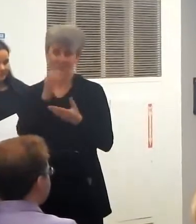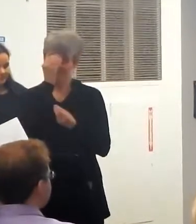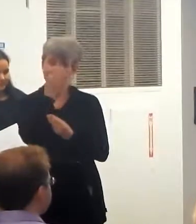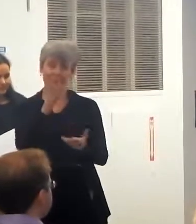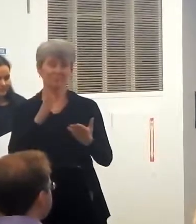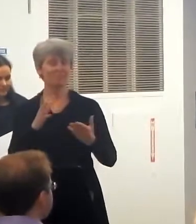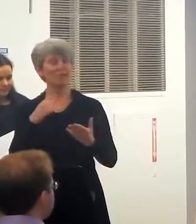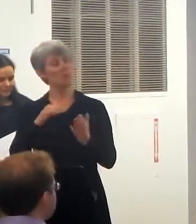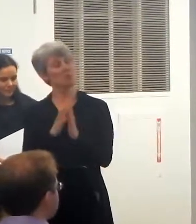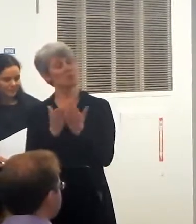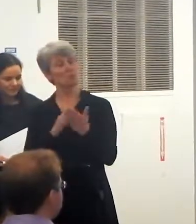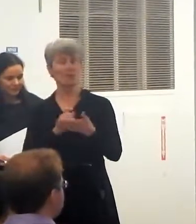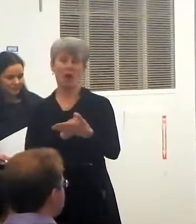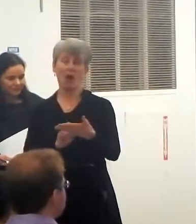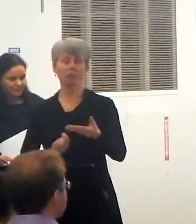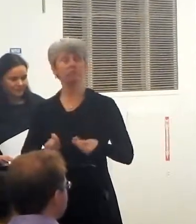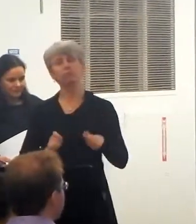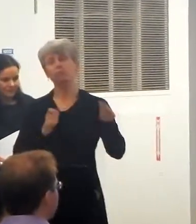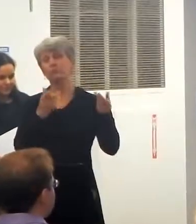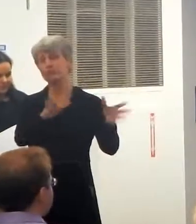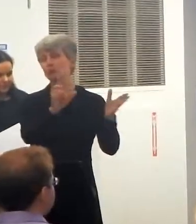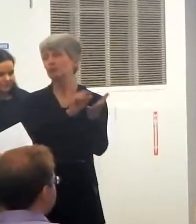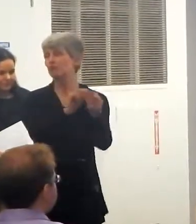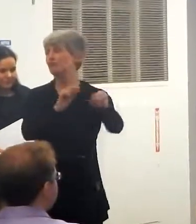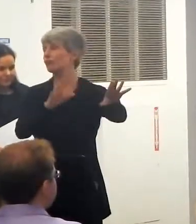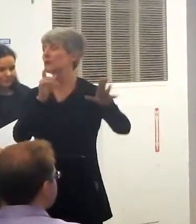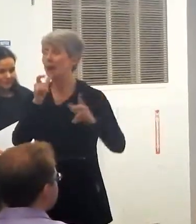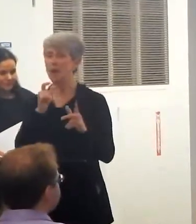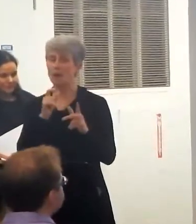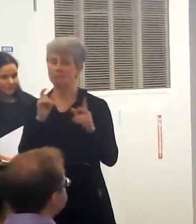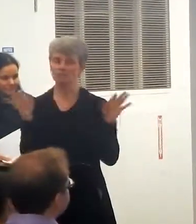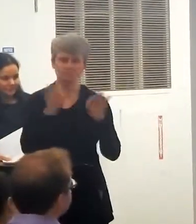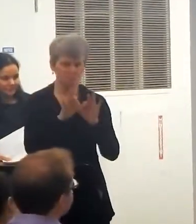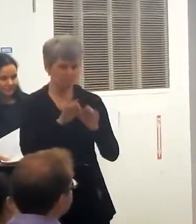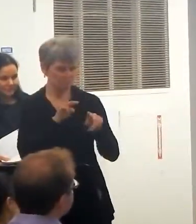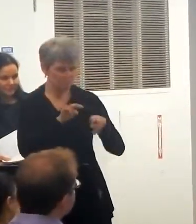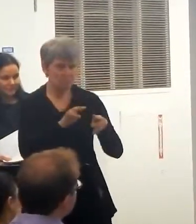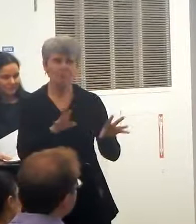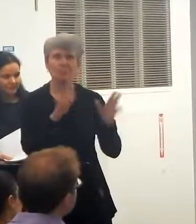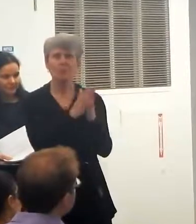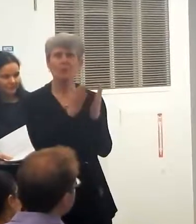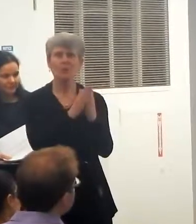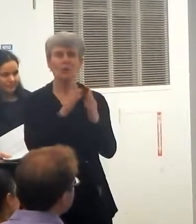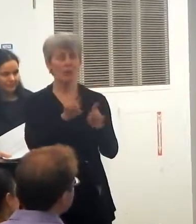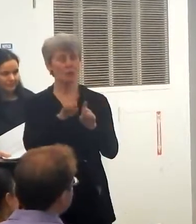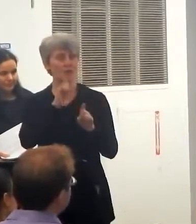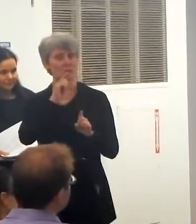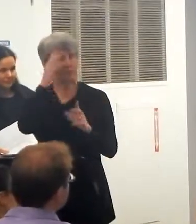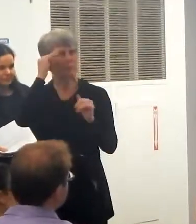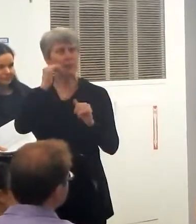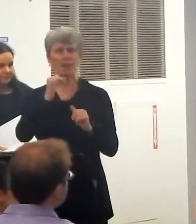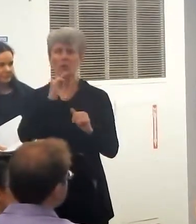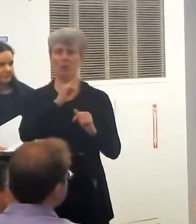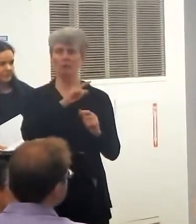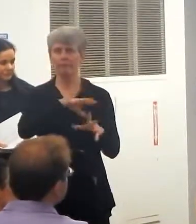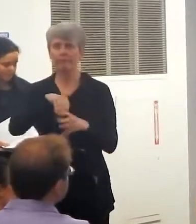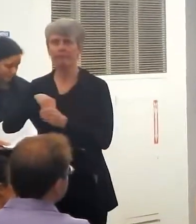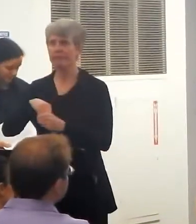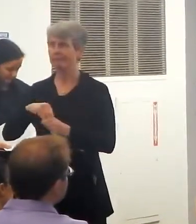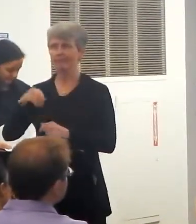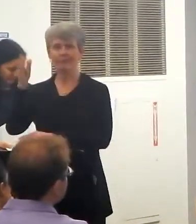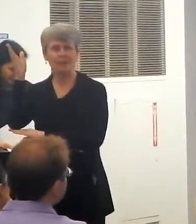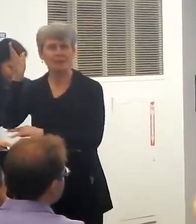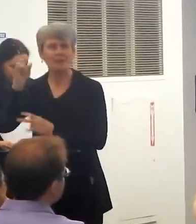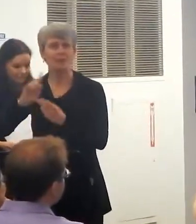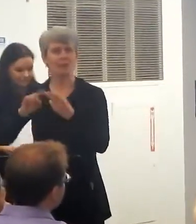get as much attention as it did. I wasn't expecting or prepared for all the festivals, presentations, readings, and other